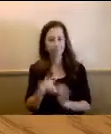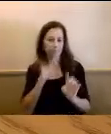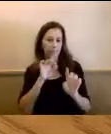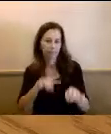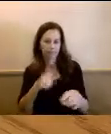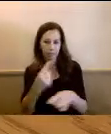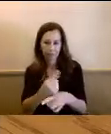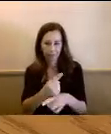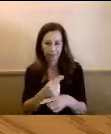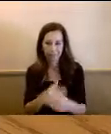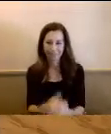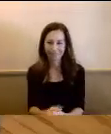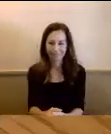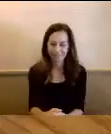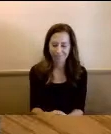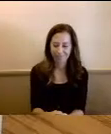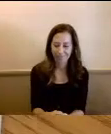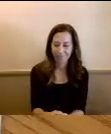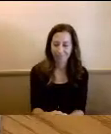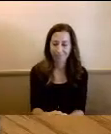our solution is correct.